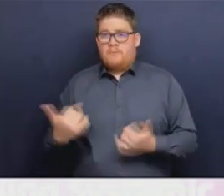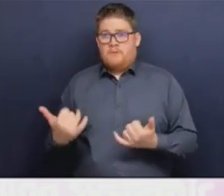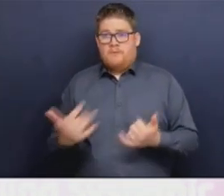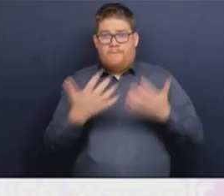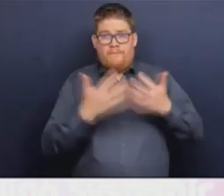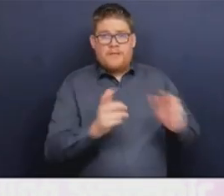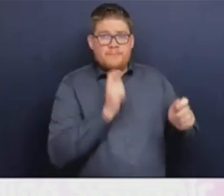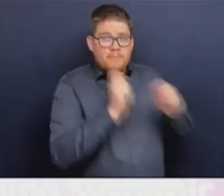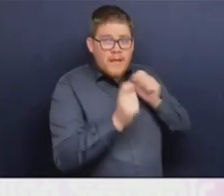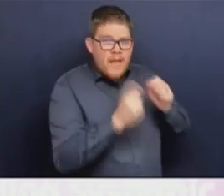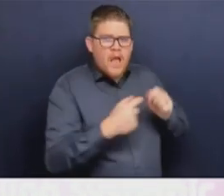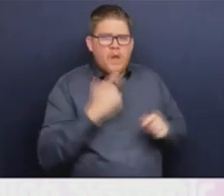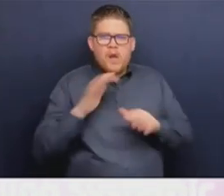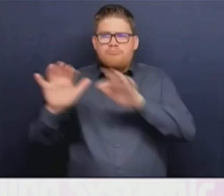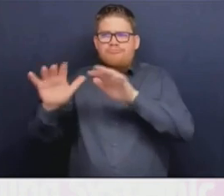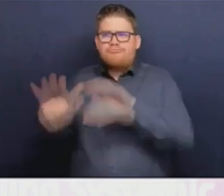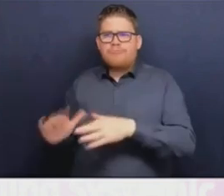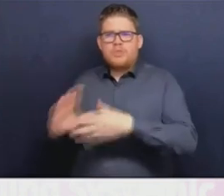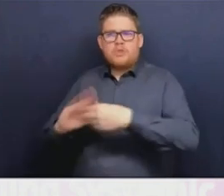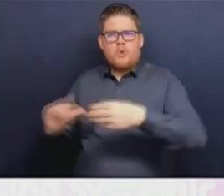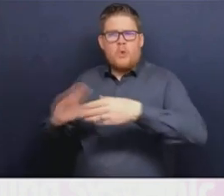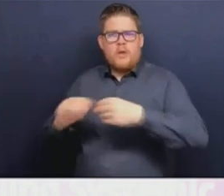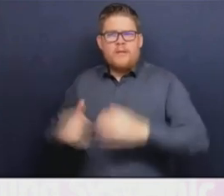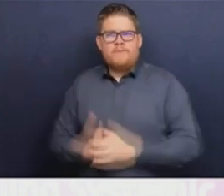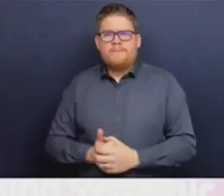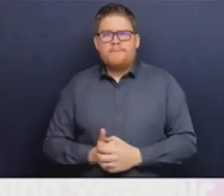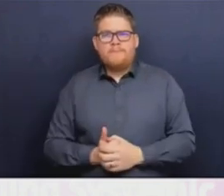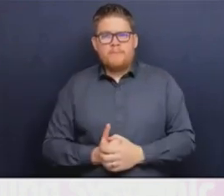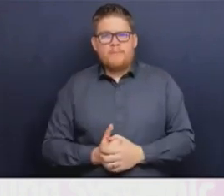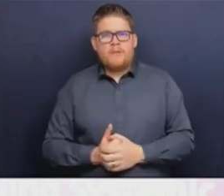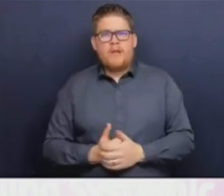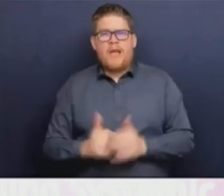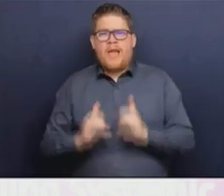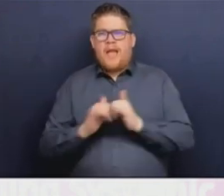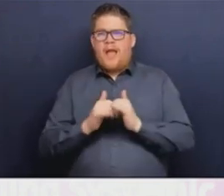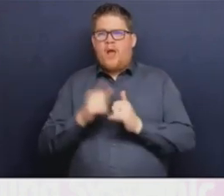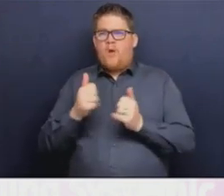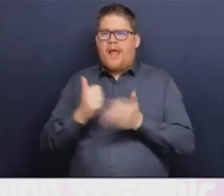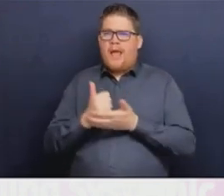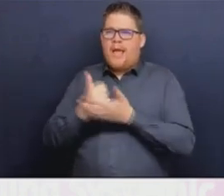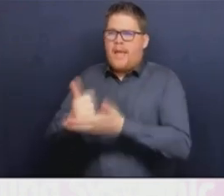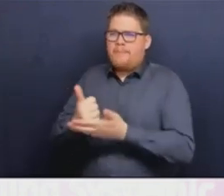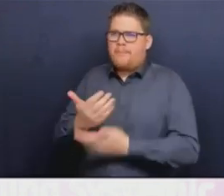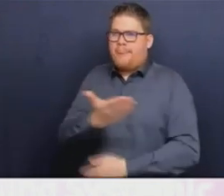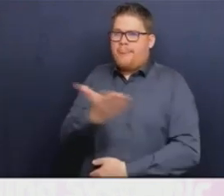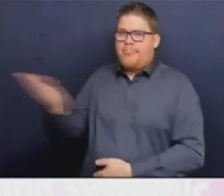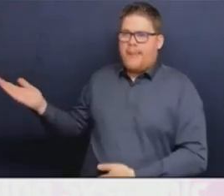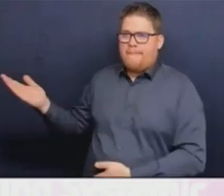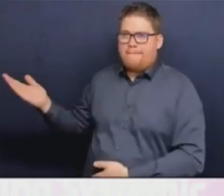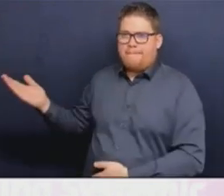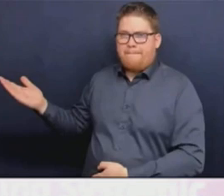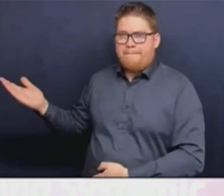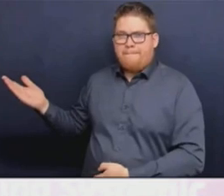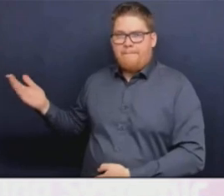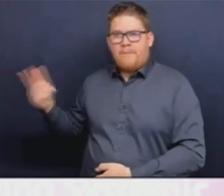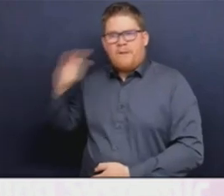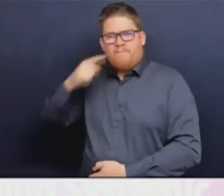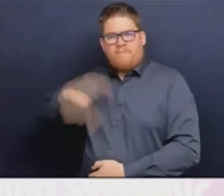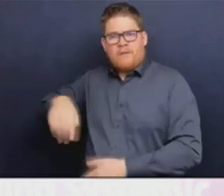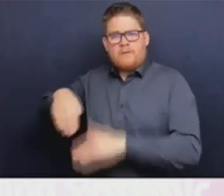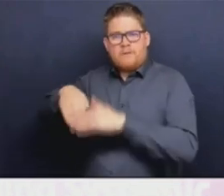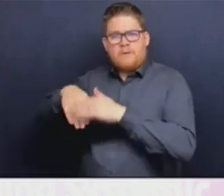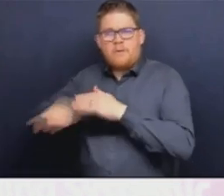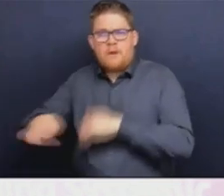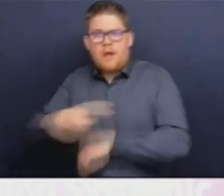I'm wondering, you know, how does this help them? If they're hesitating going to the hospital because they're concerned about racism or if they're just not going to go, how is